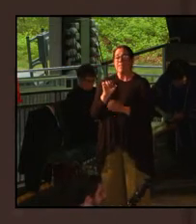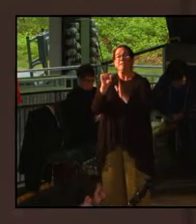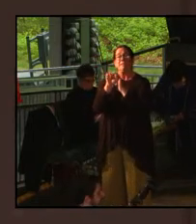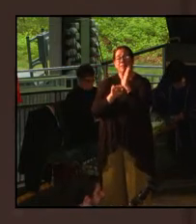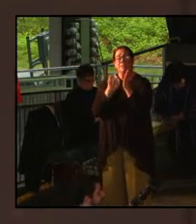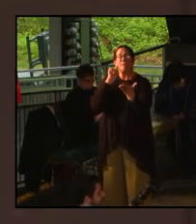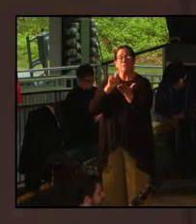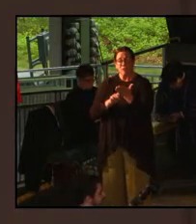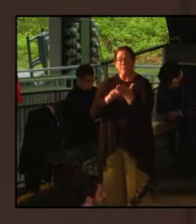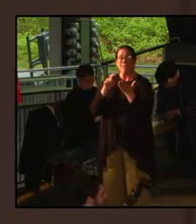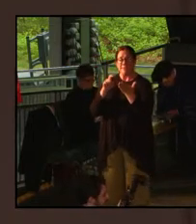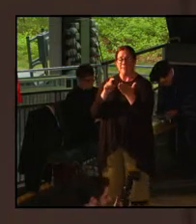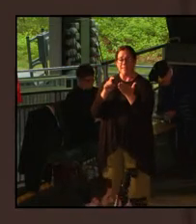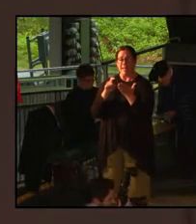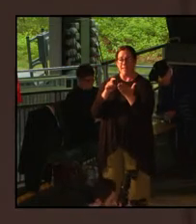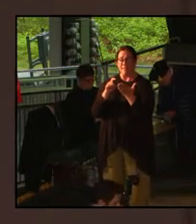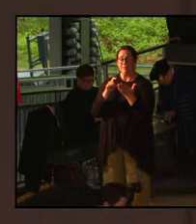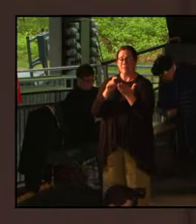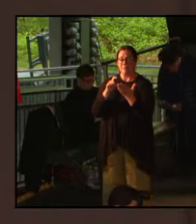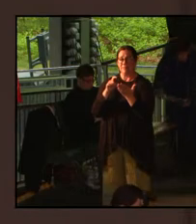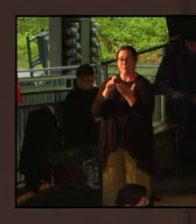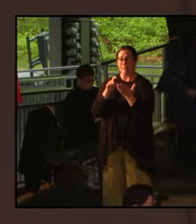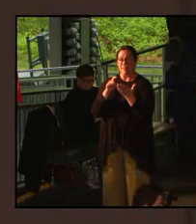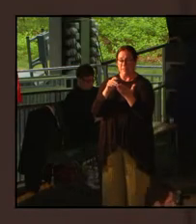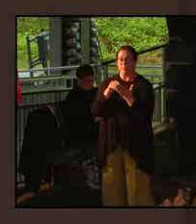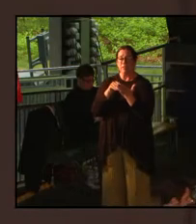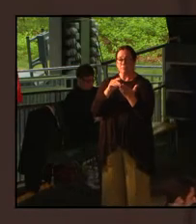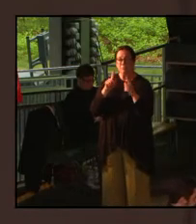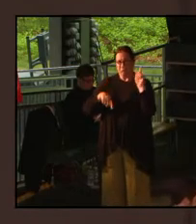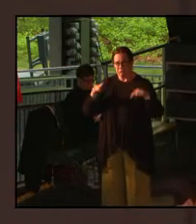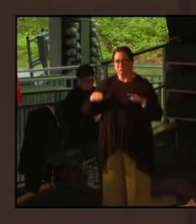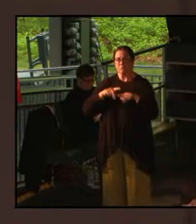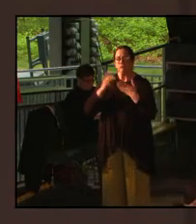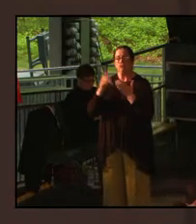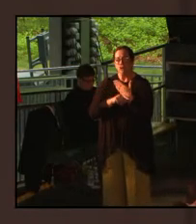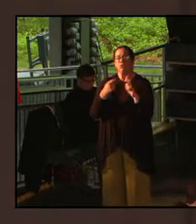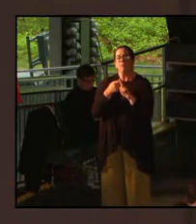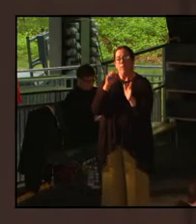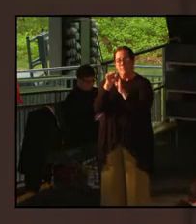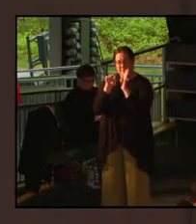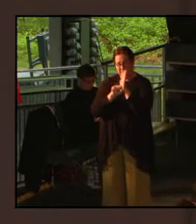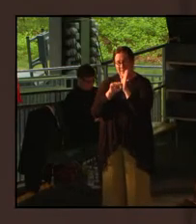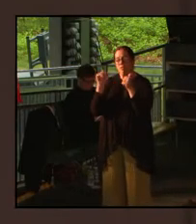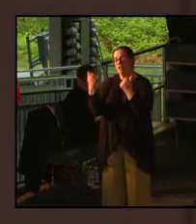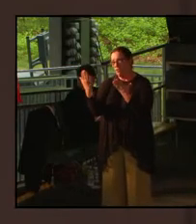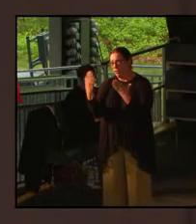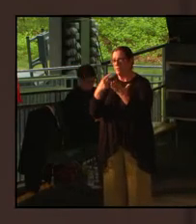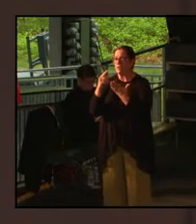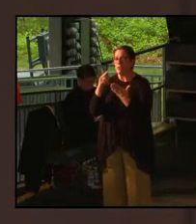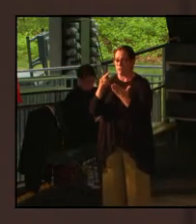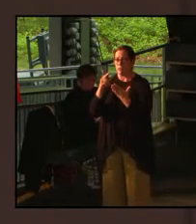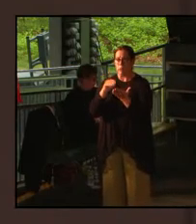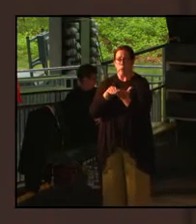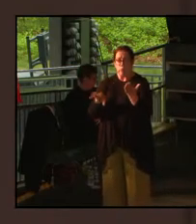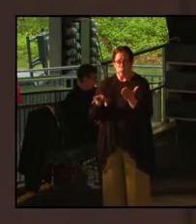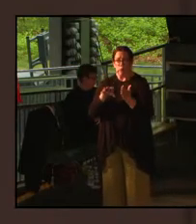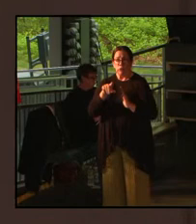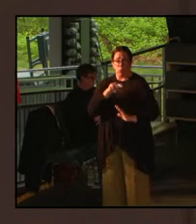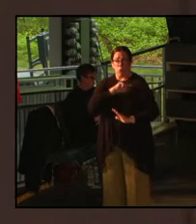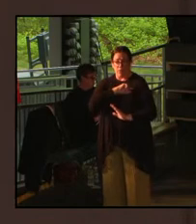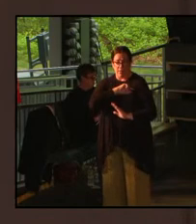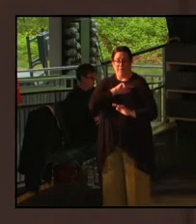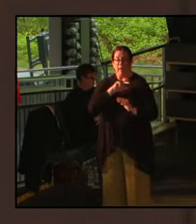Community College has earned special recognition from the state and offers qualified students